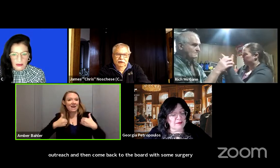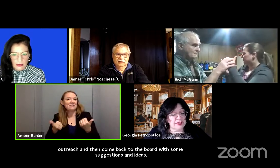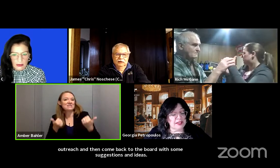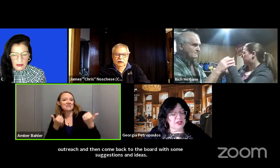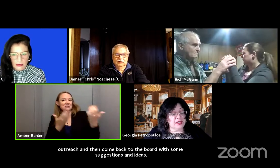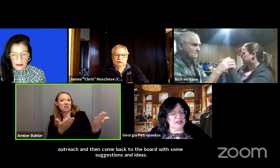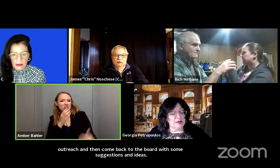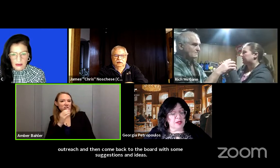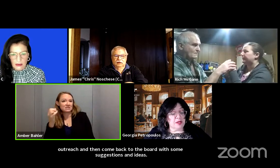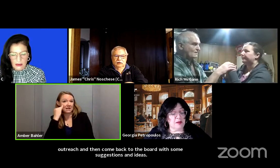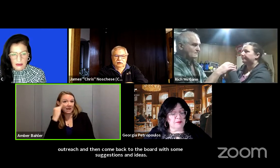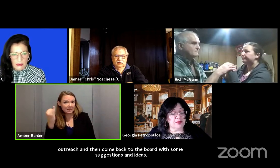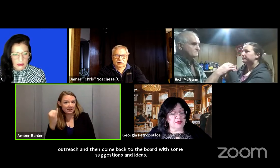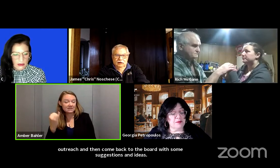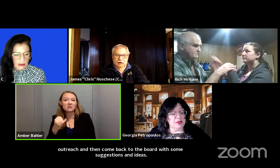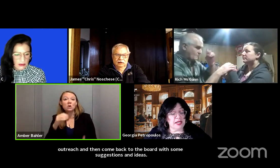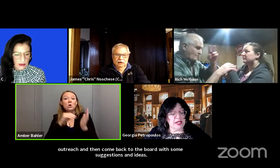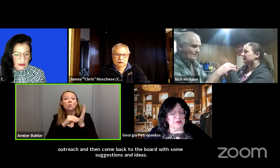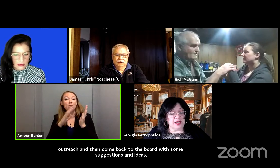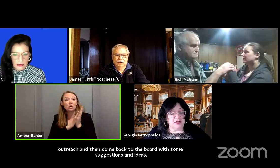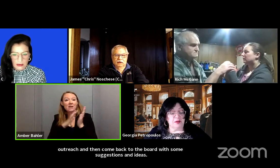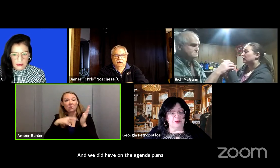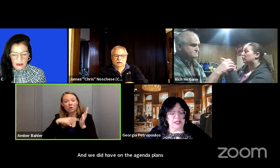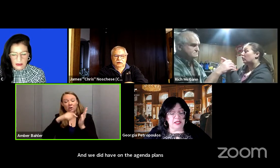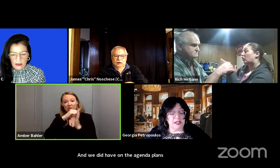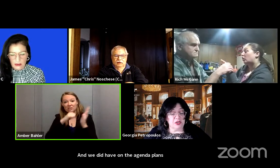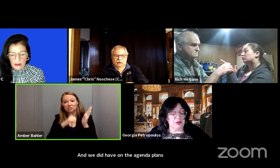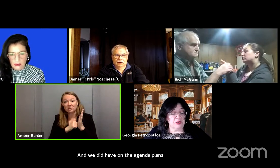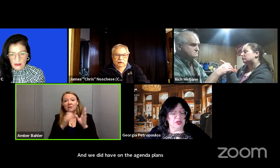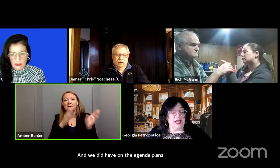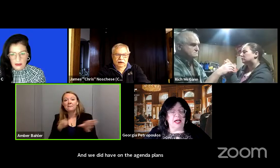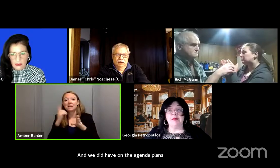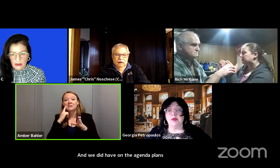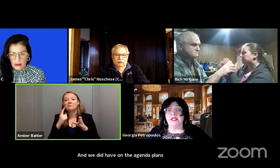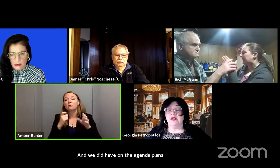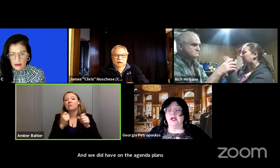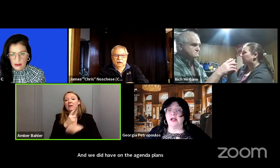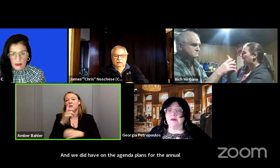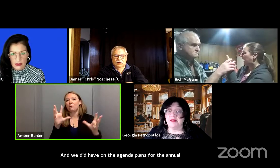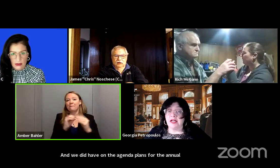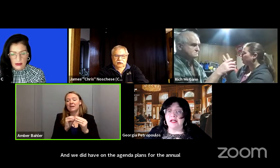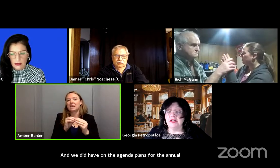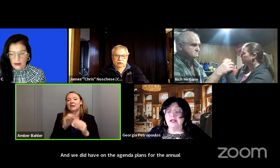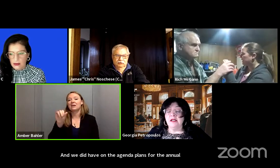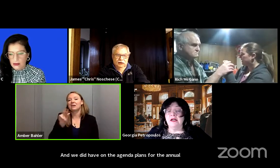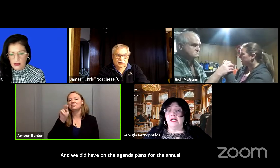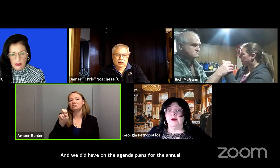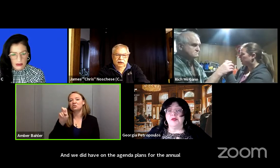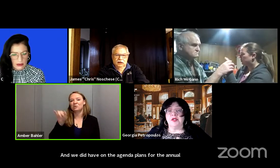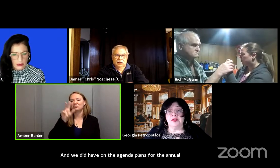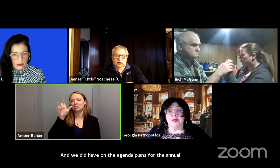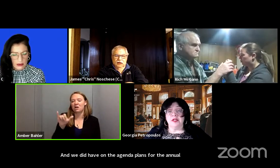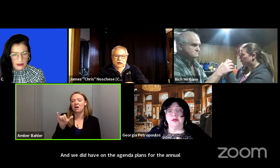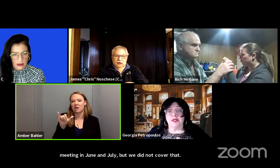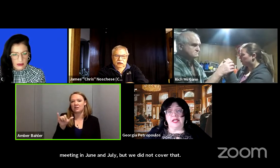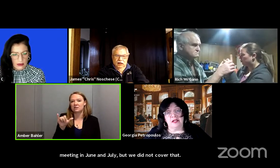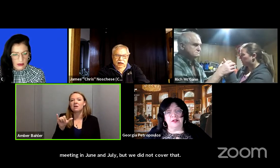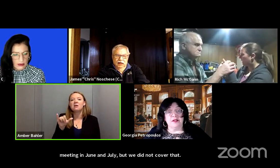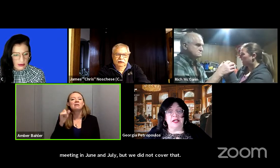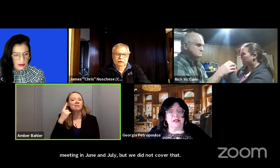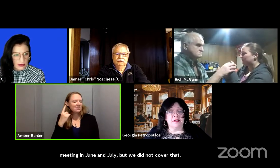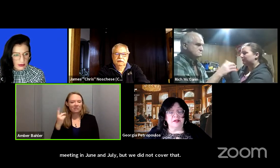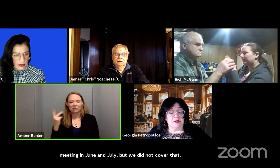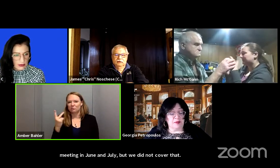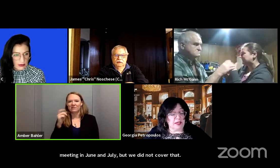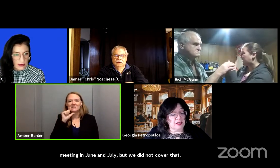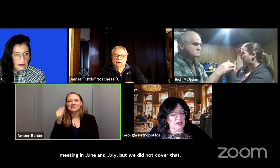We did have on the agenda plans for the annual meeting in June and July, but we did not cover that. So I just wanted to put that out